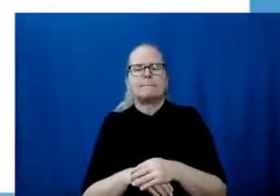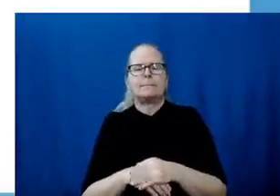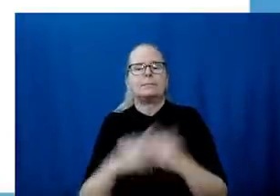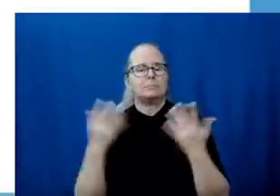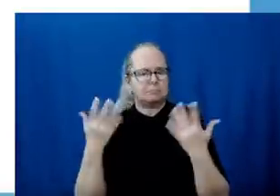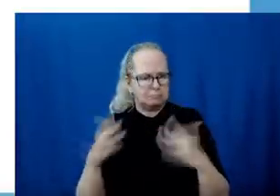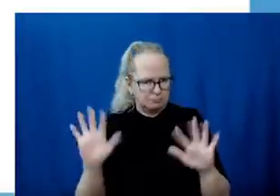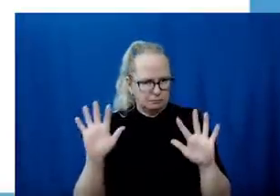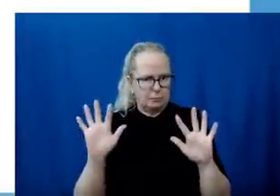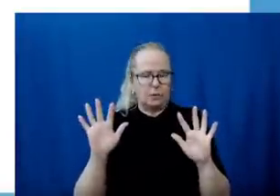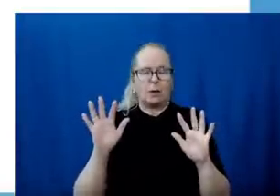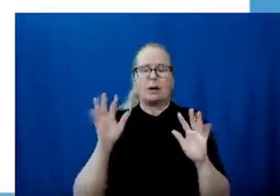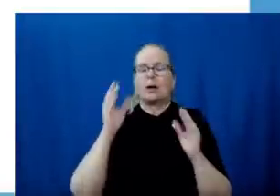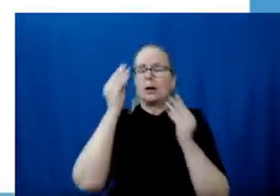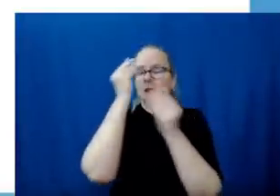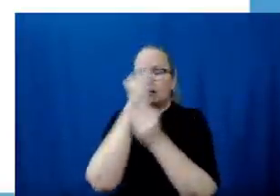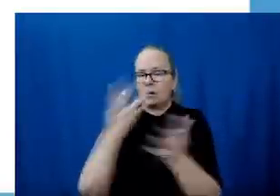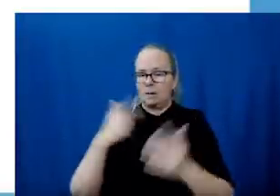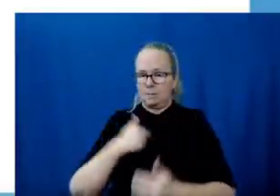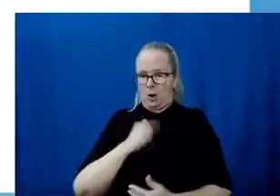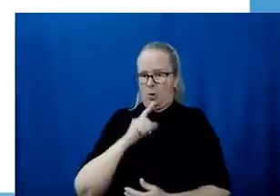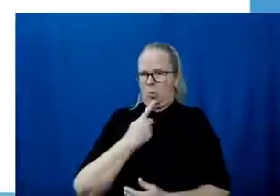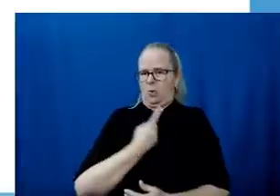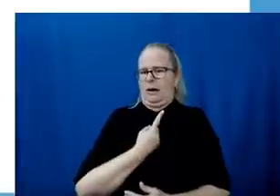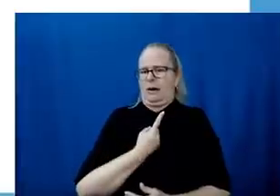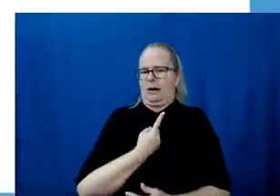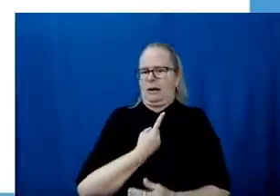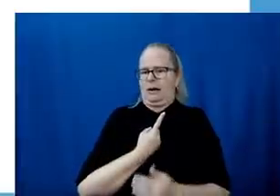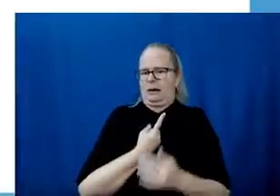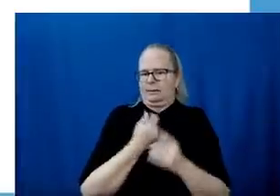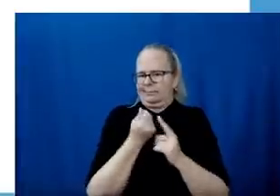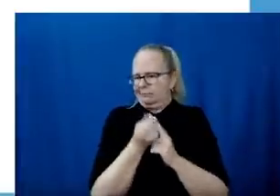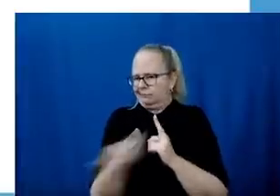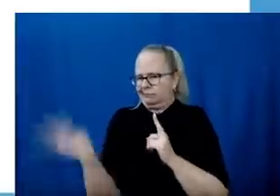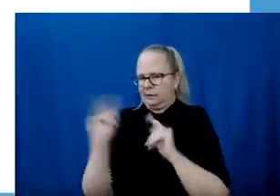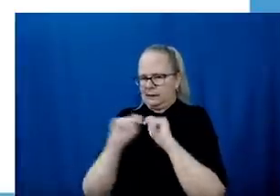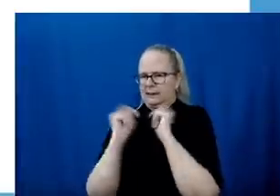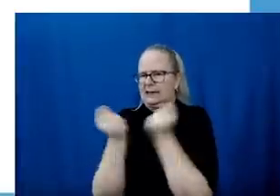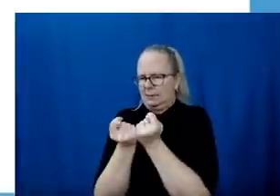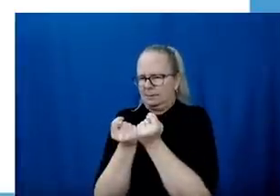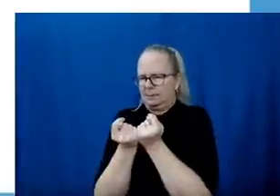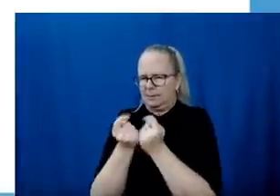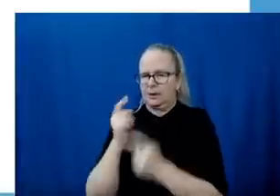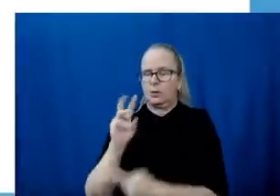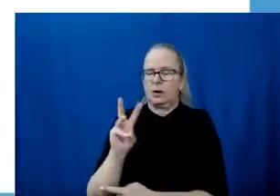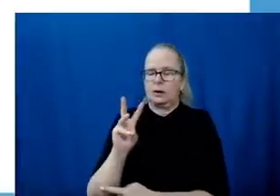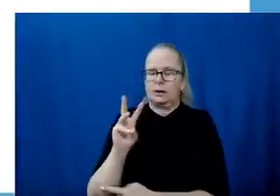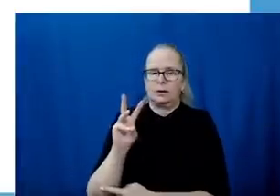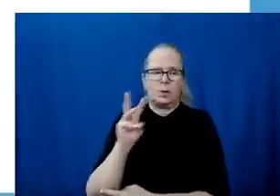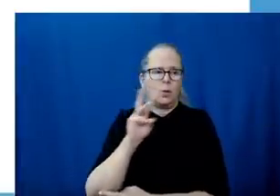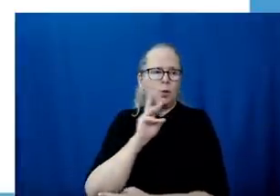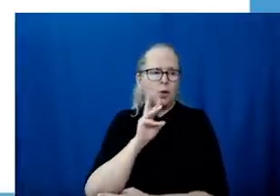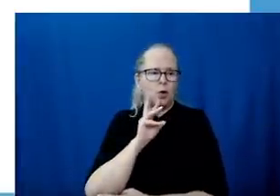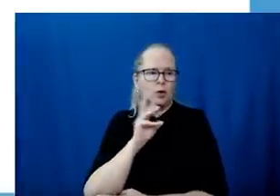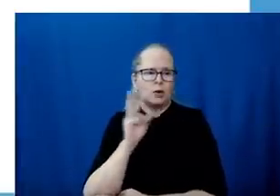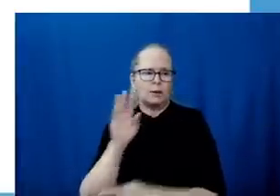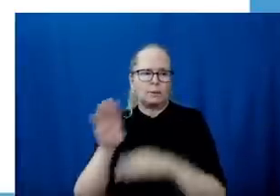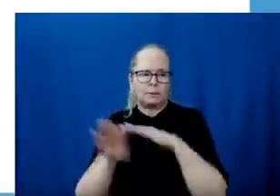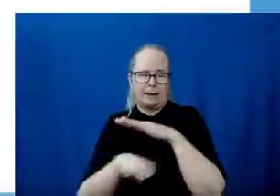All right. So, again, I've already acknowledged that I'm one of several wastewater